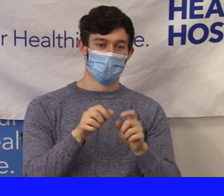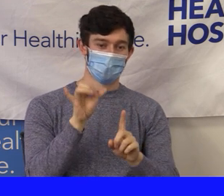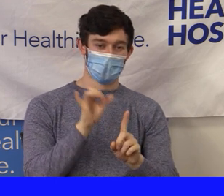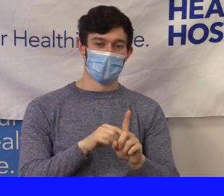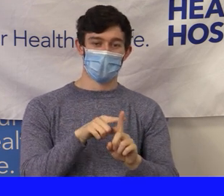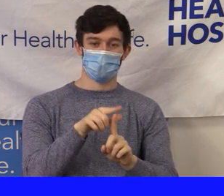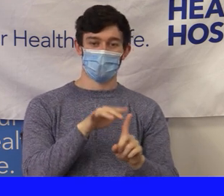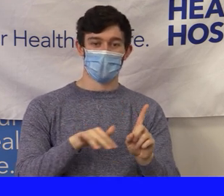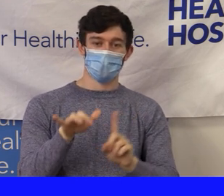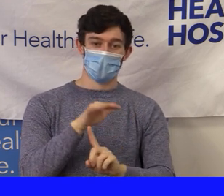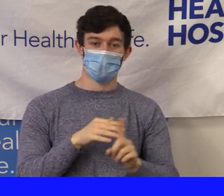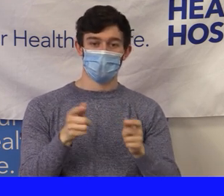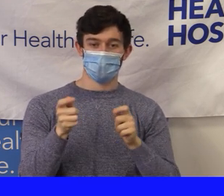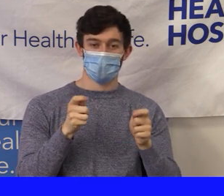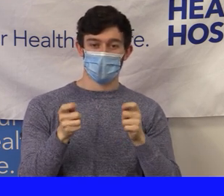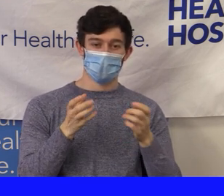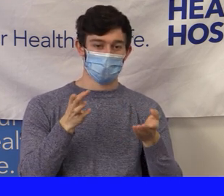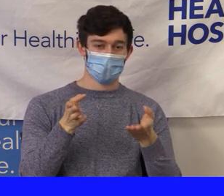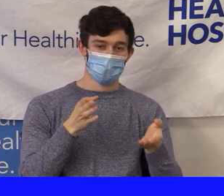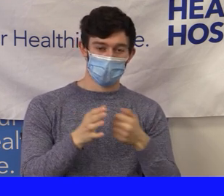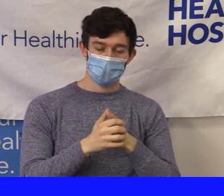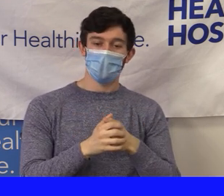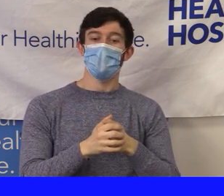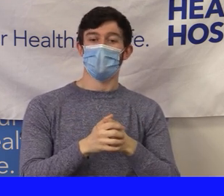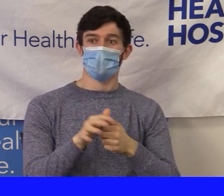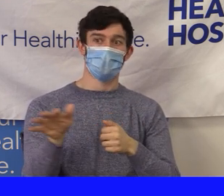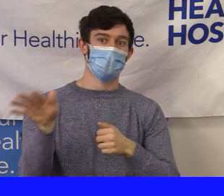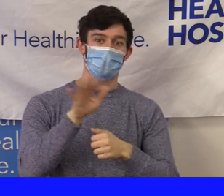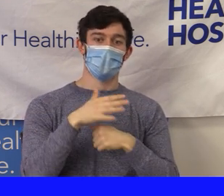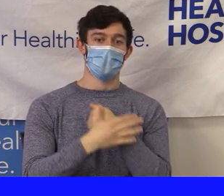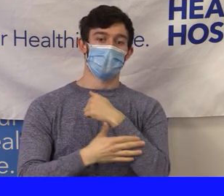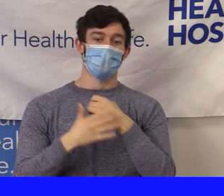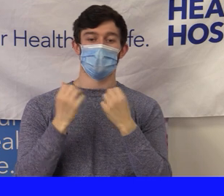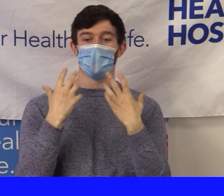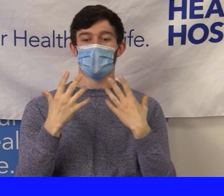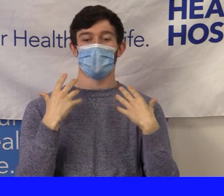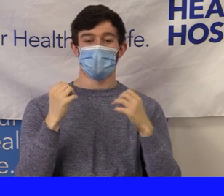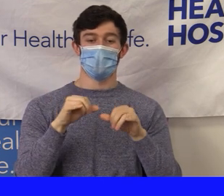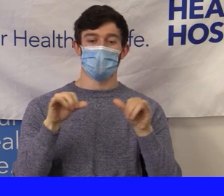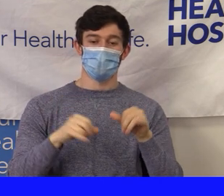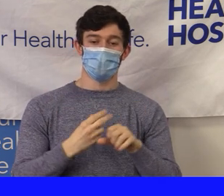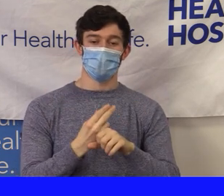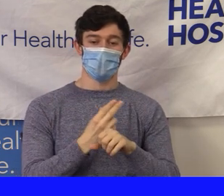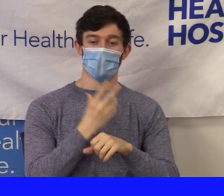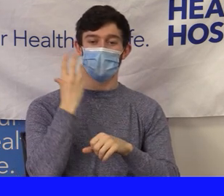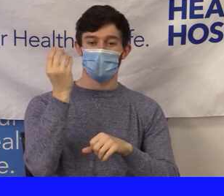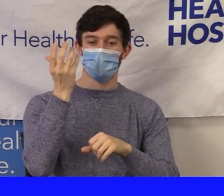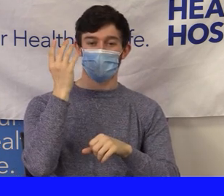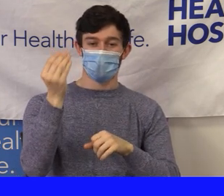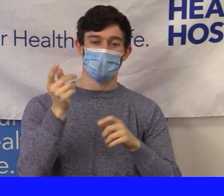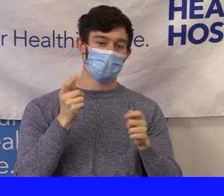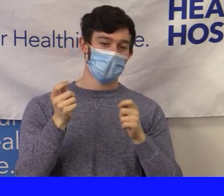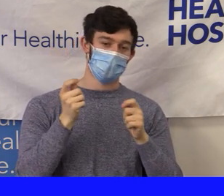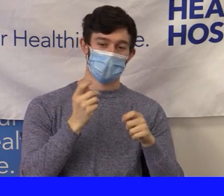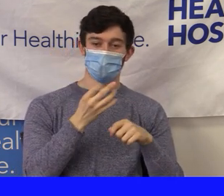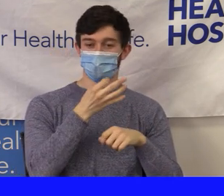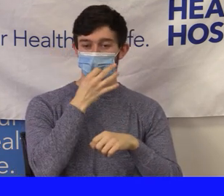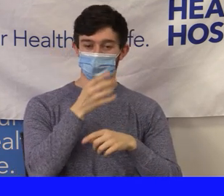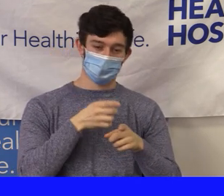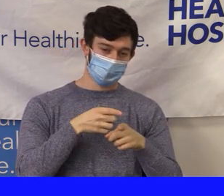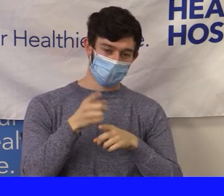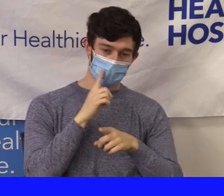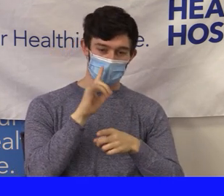these services. Across the country, many health systems utilize external management expertise for